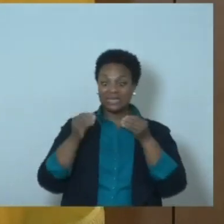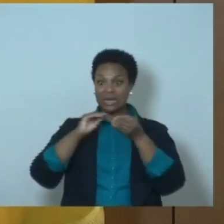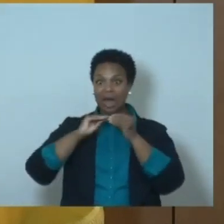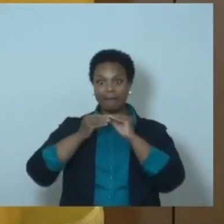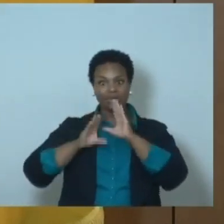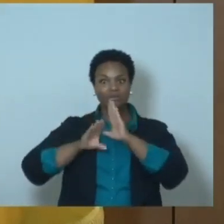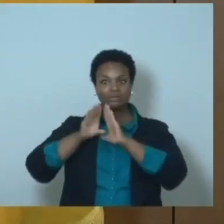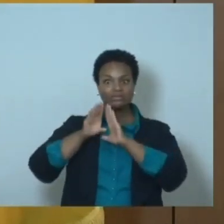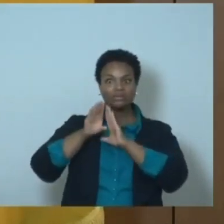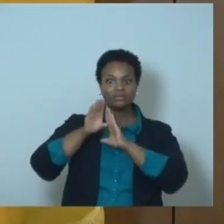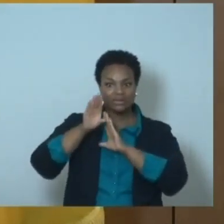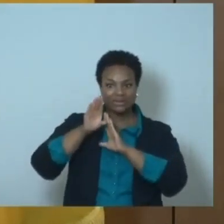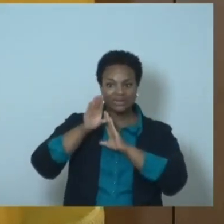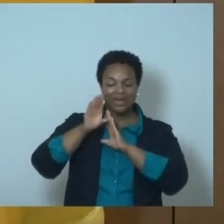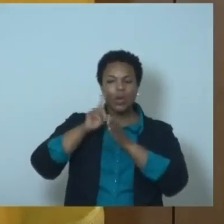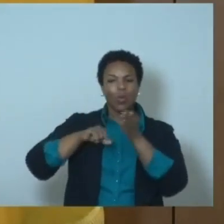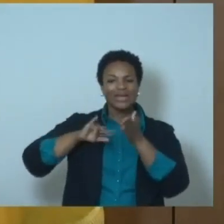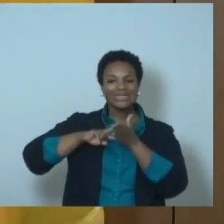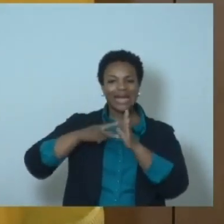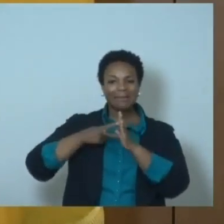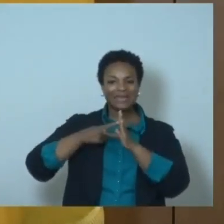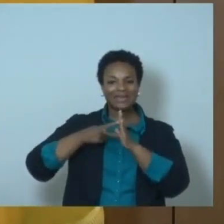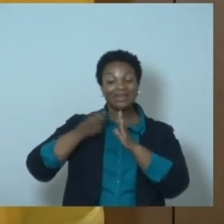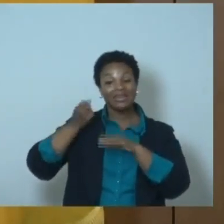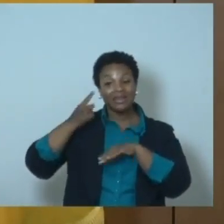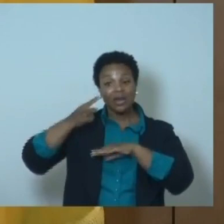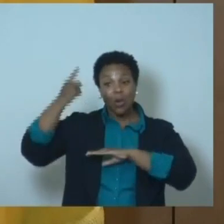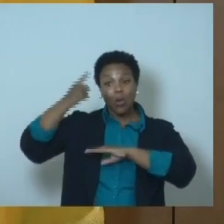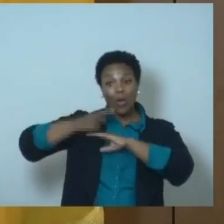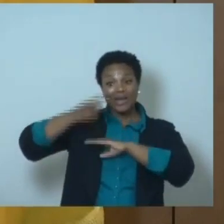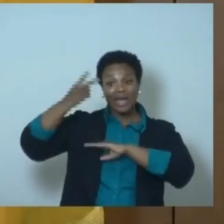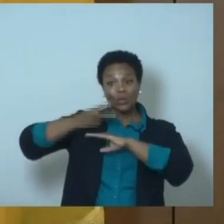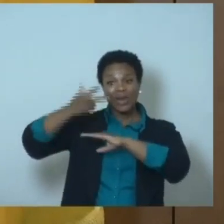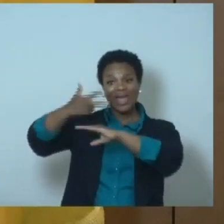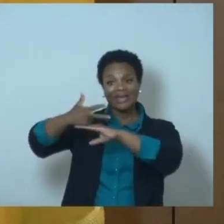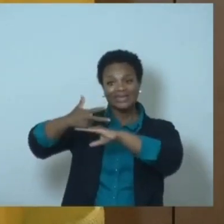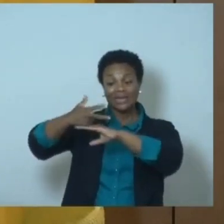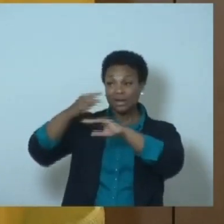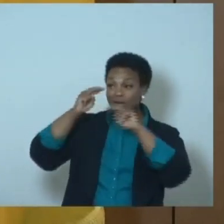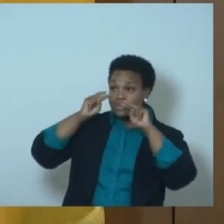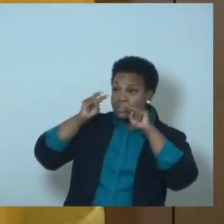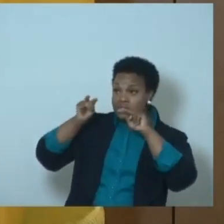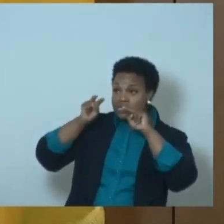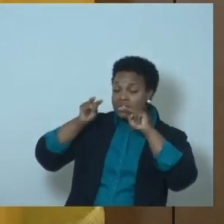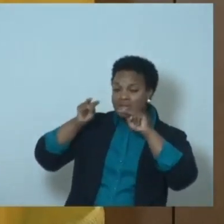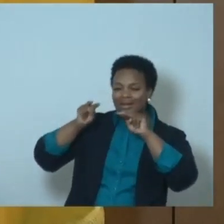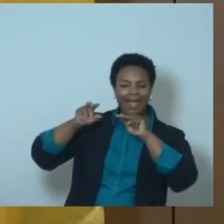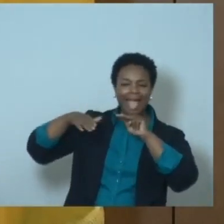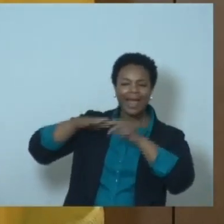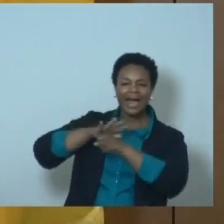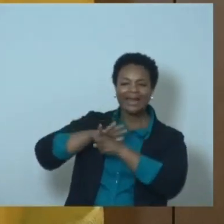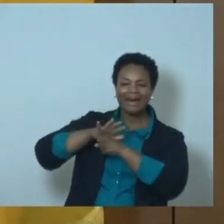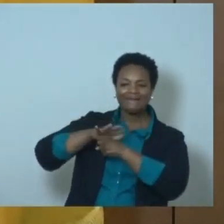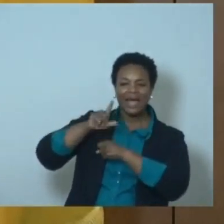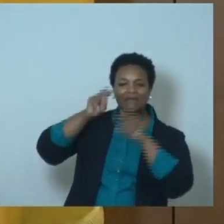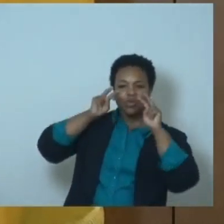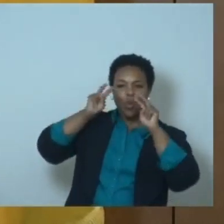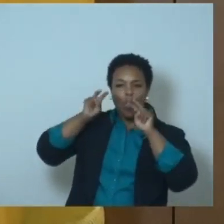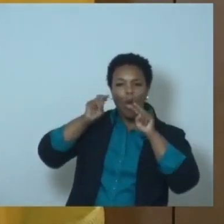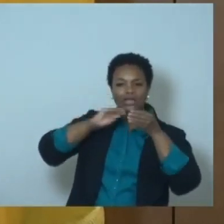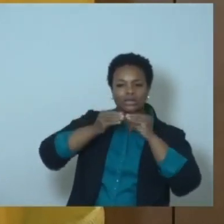2 days, 4 days, it's not enough. We expect increases. But complacency when it feels like it's all